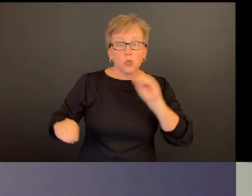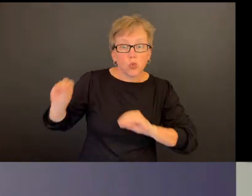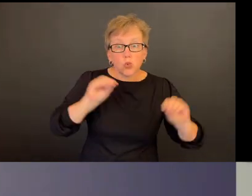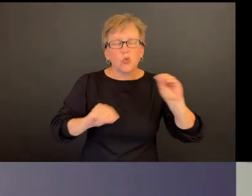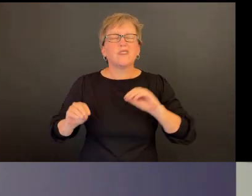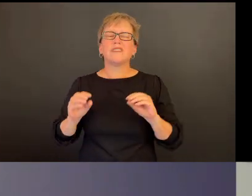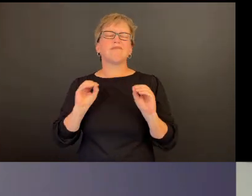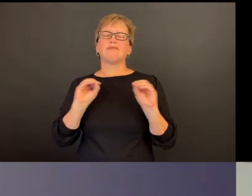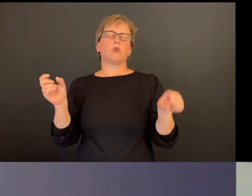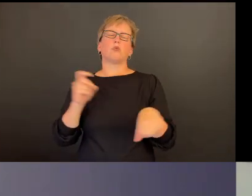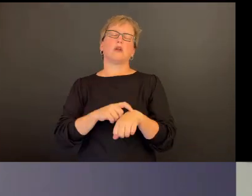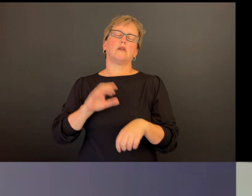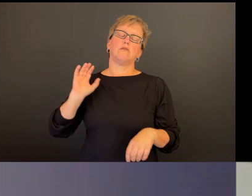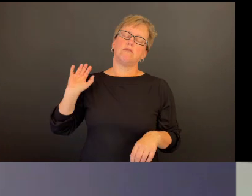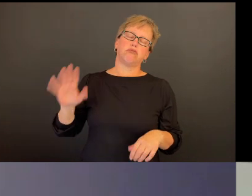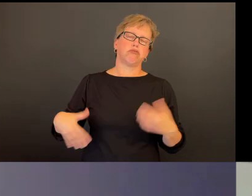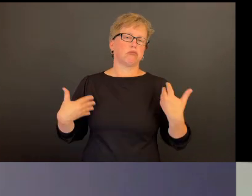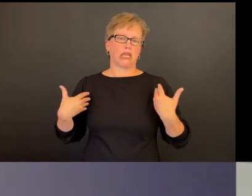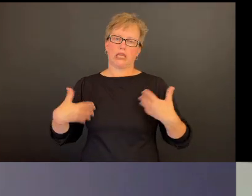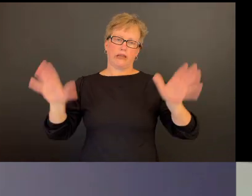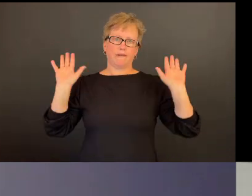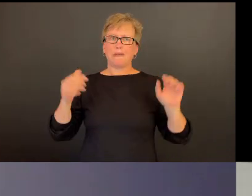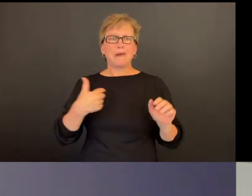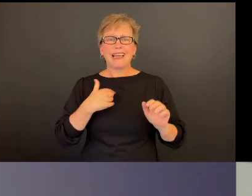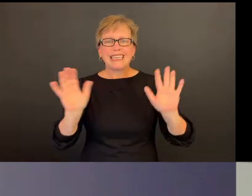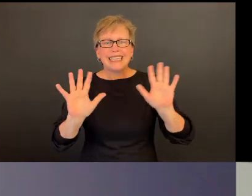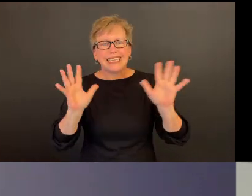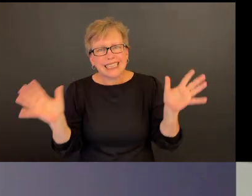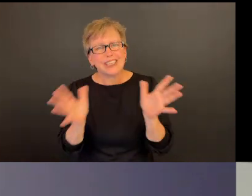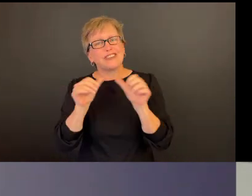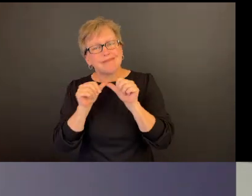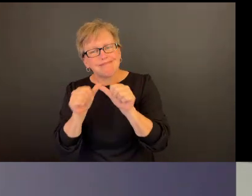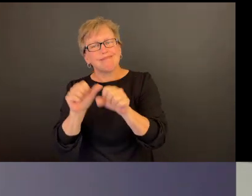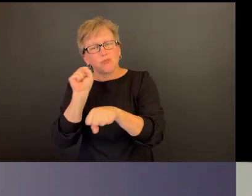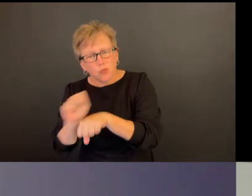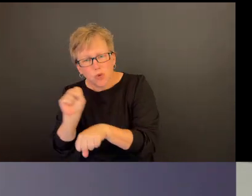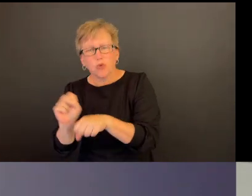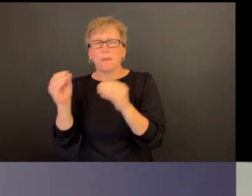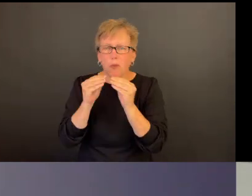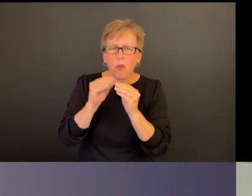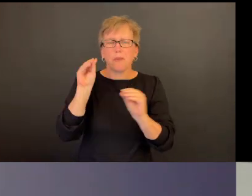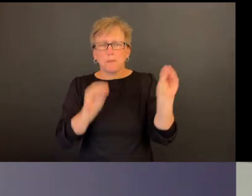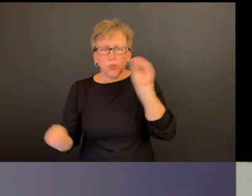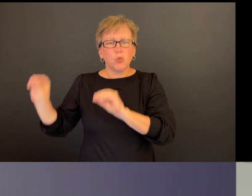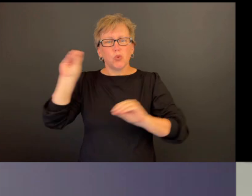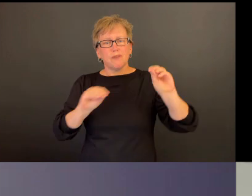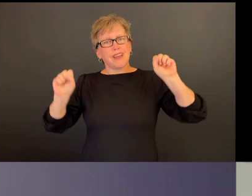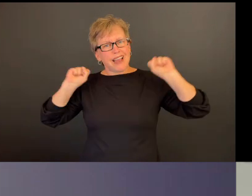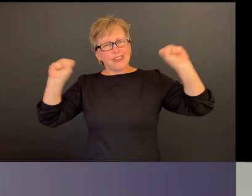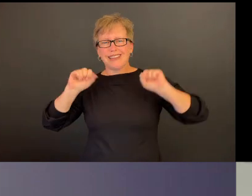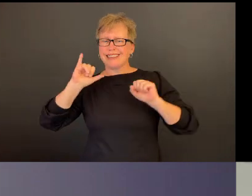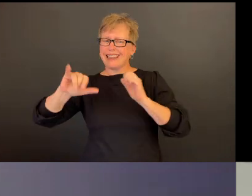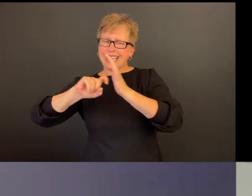enough time. But I keep trying to get them to go back to those range of motion exercises because it's the foundation of keeping your